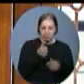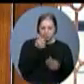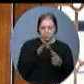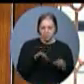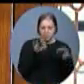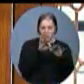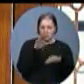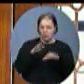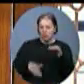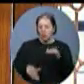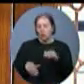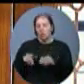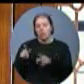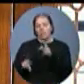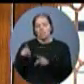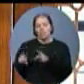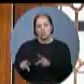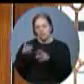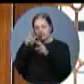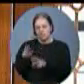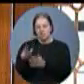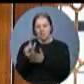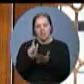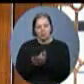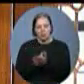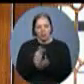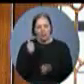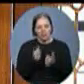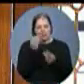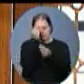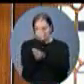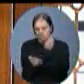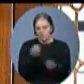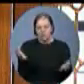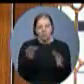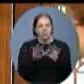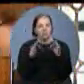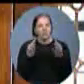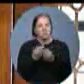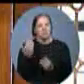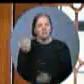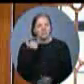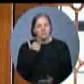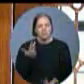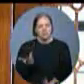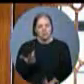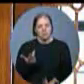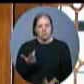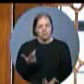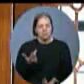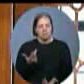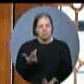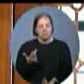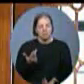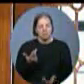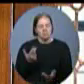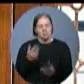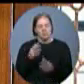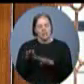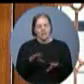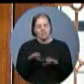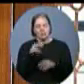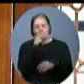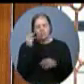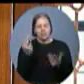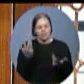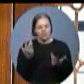families of murder victims and their communities? To the Minister, could you explain how the government's fainthole legislation will